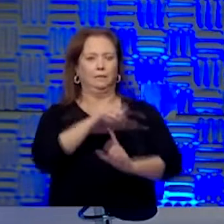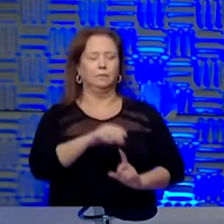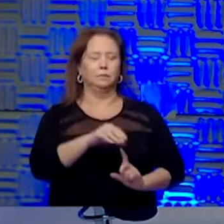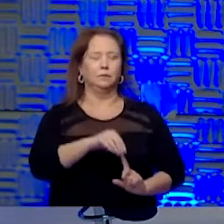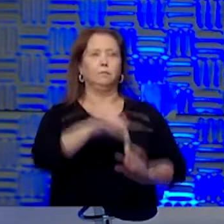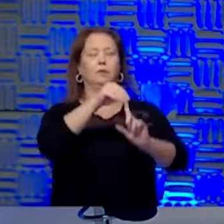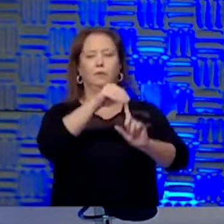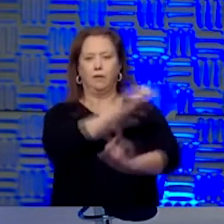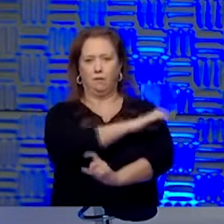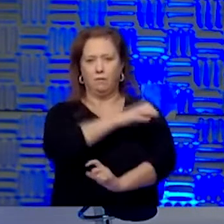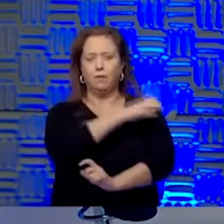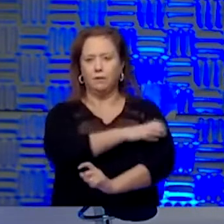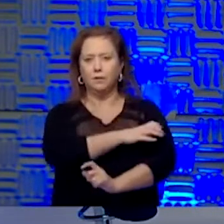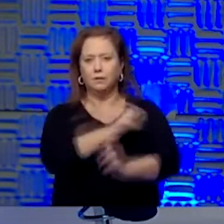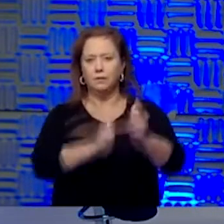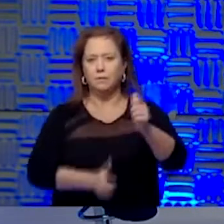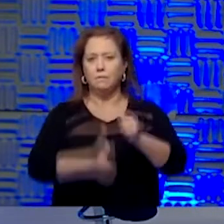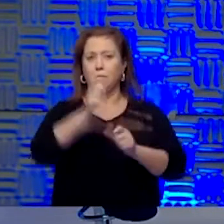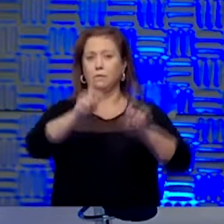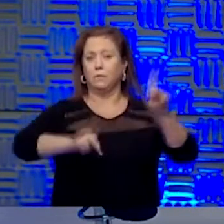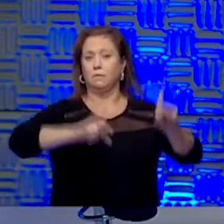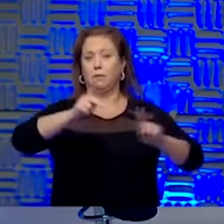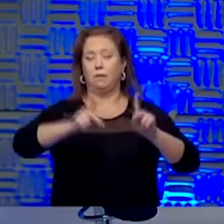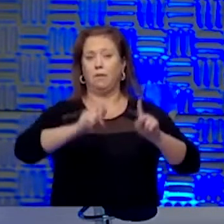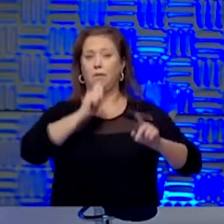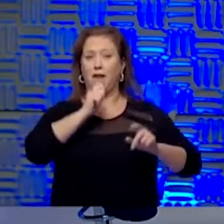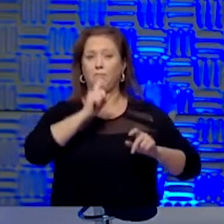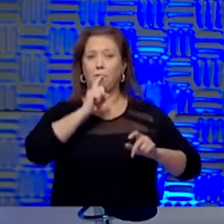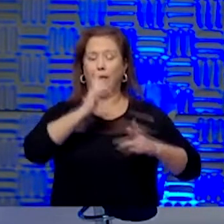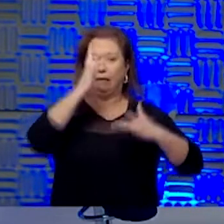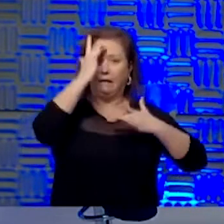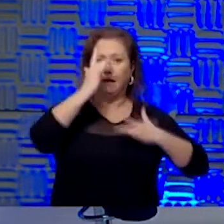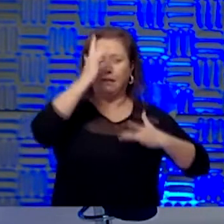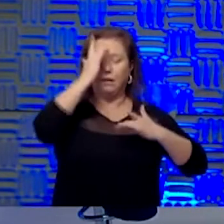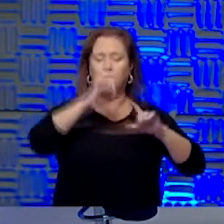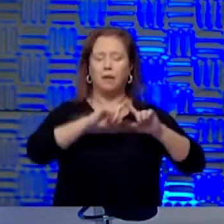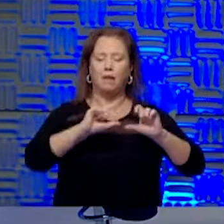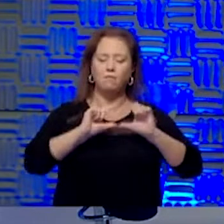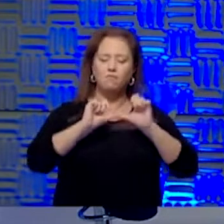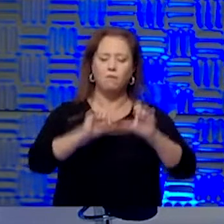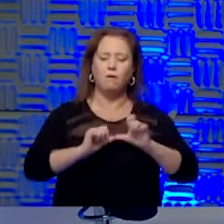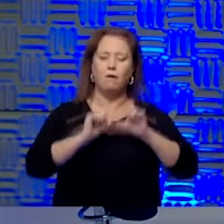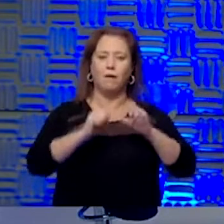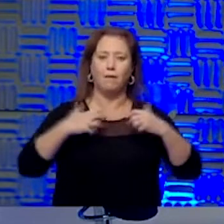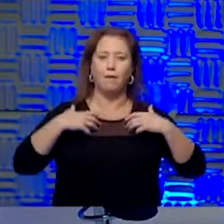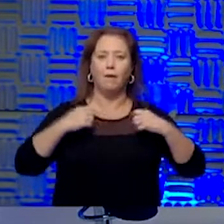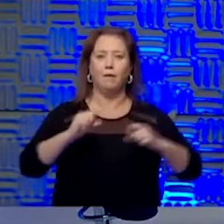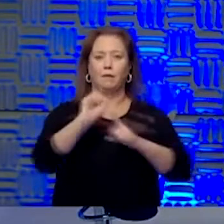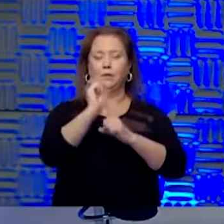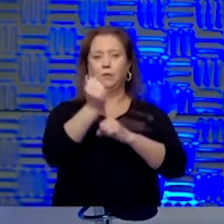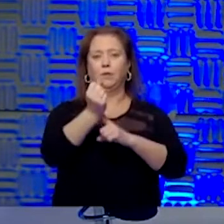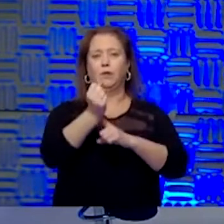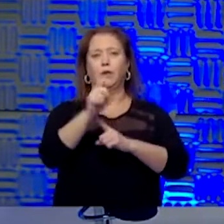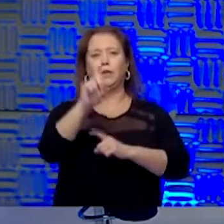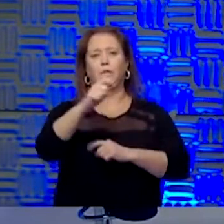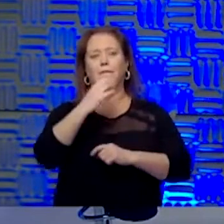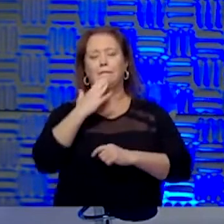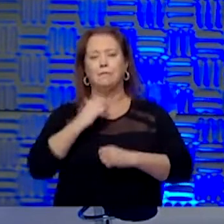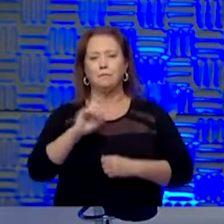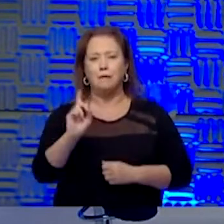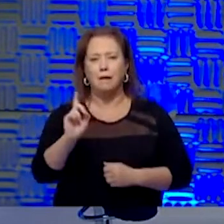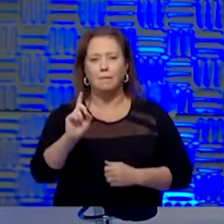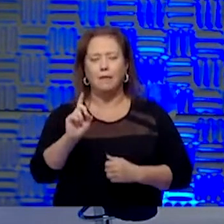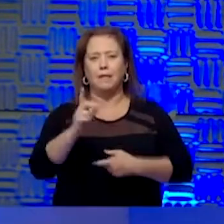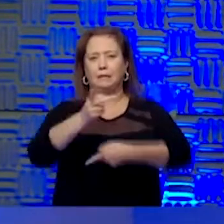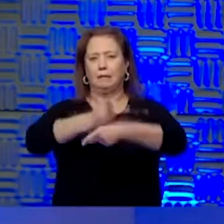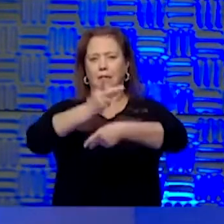we know that most people are not that ill but have a lot of chronic conditions. You need to get your diabetes maintained